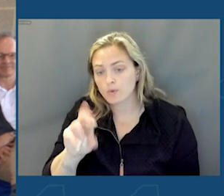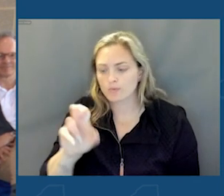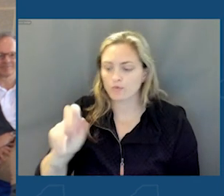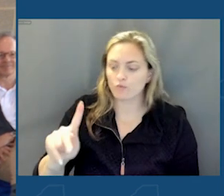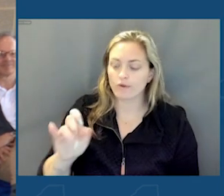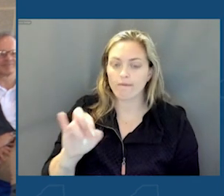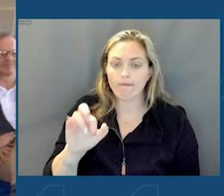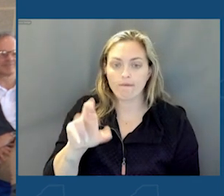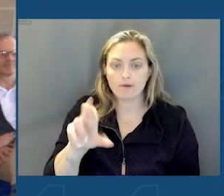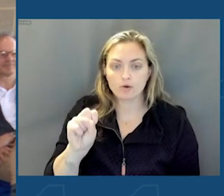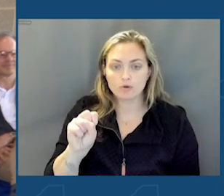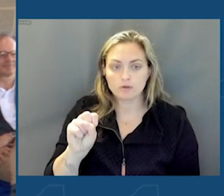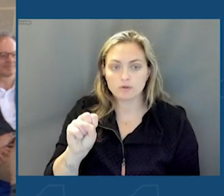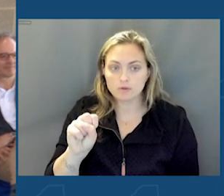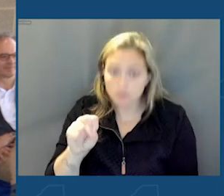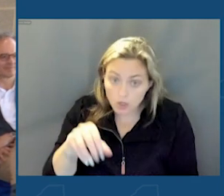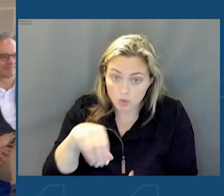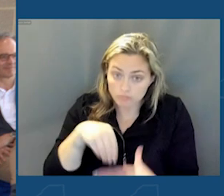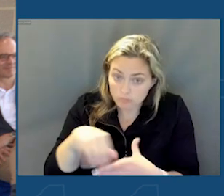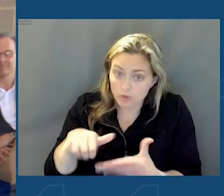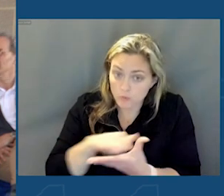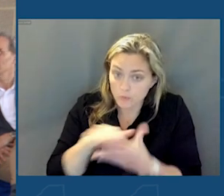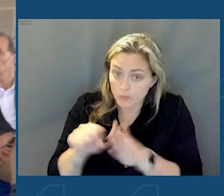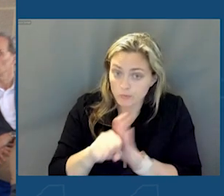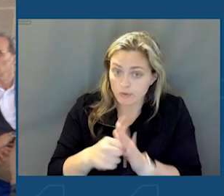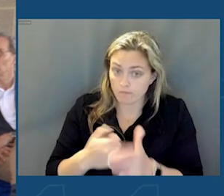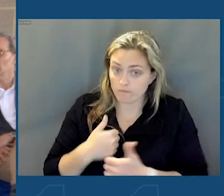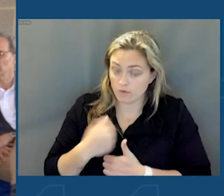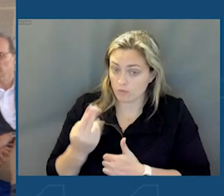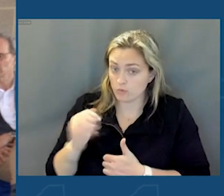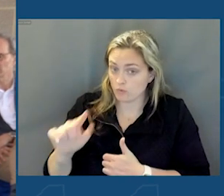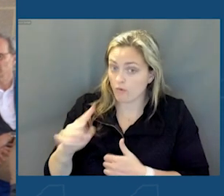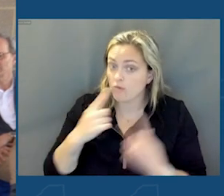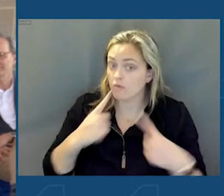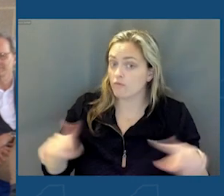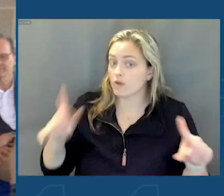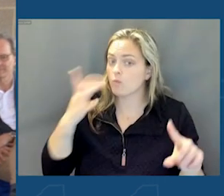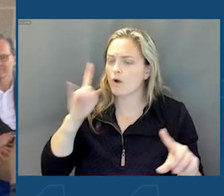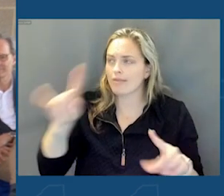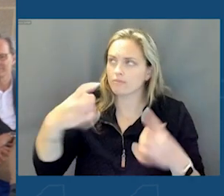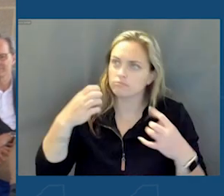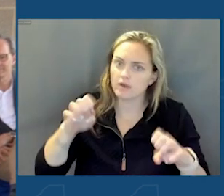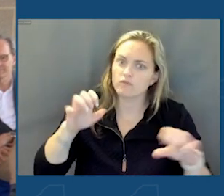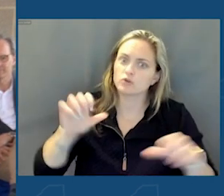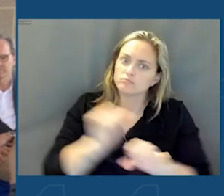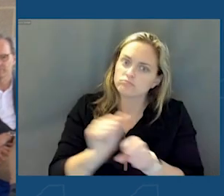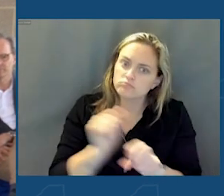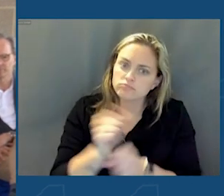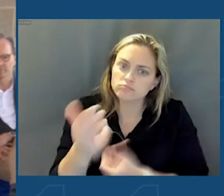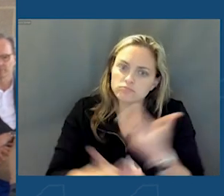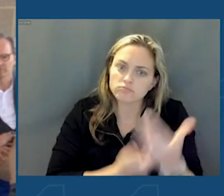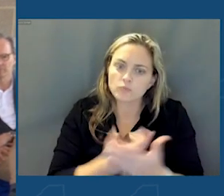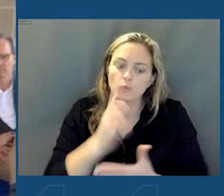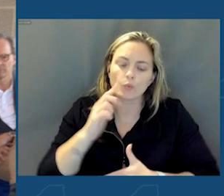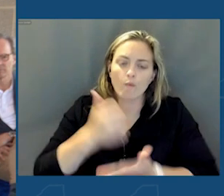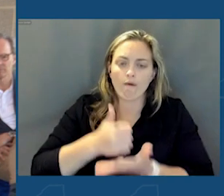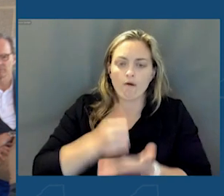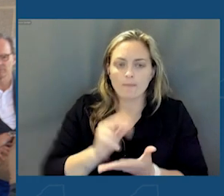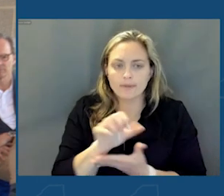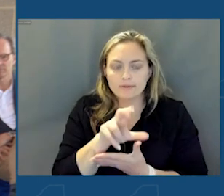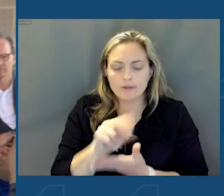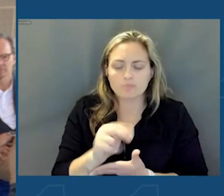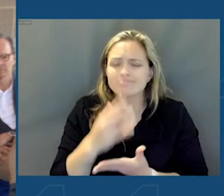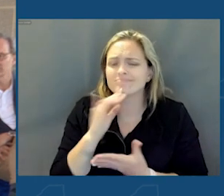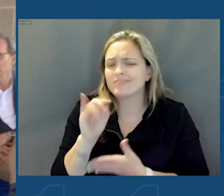are in the New York State Veterans Hall of Fame because of their efforts here to help Sampson. Don, thank